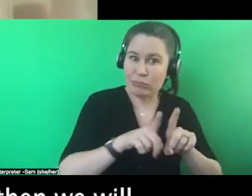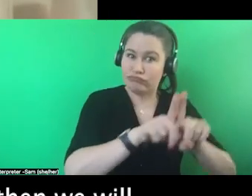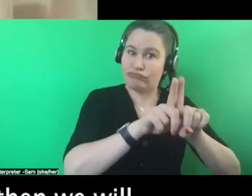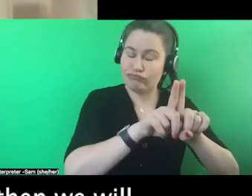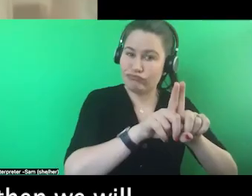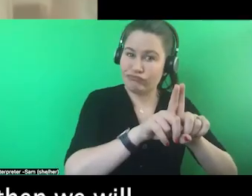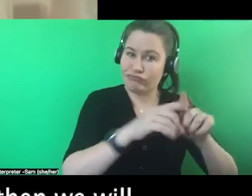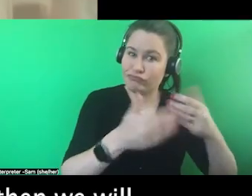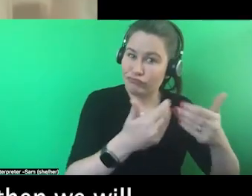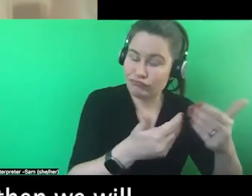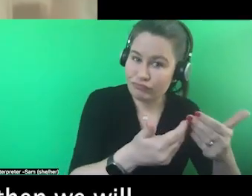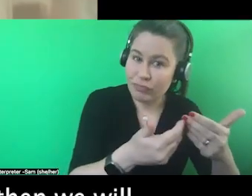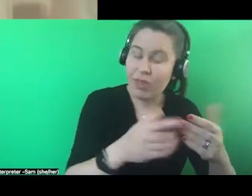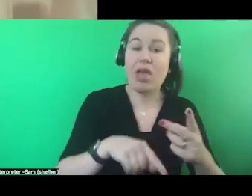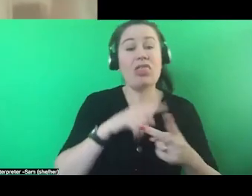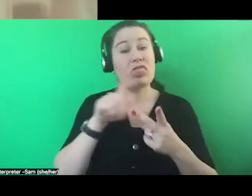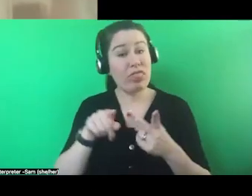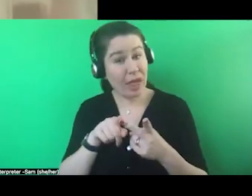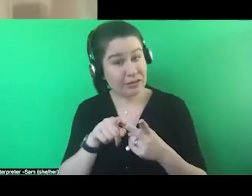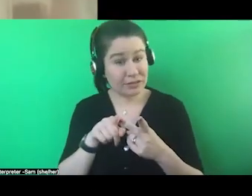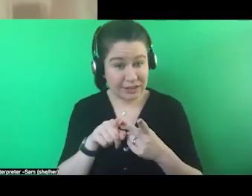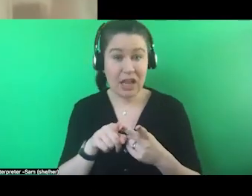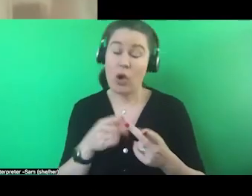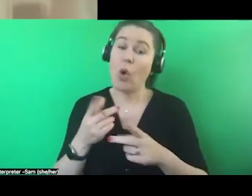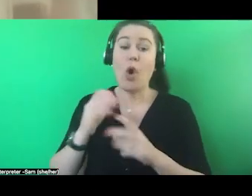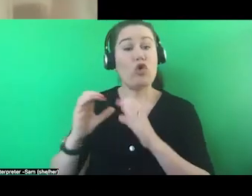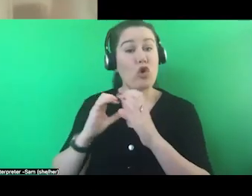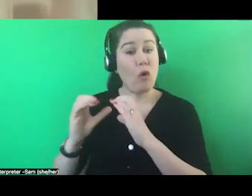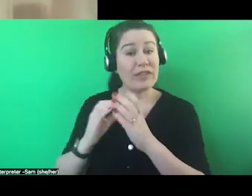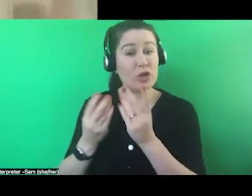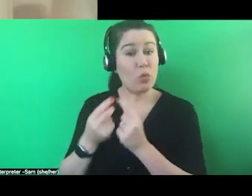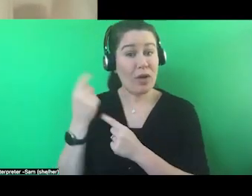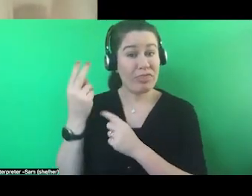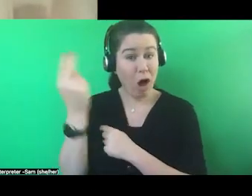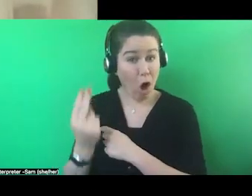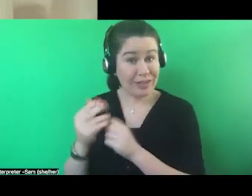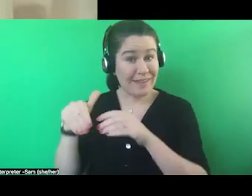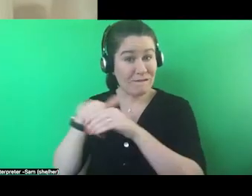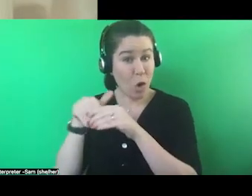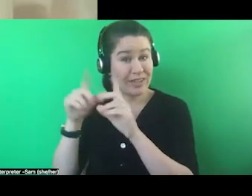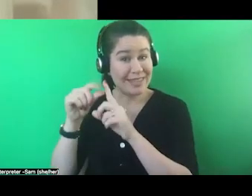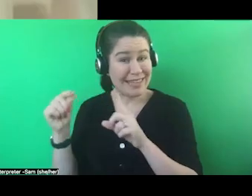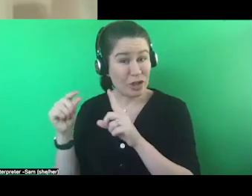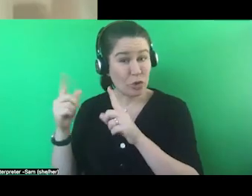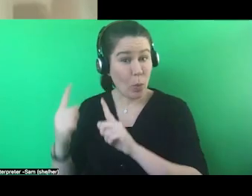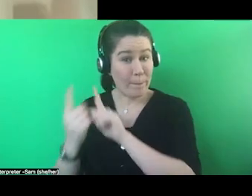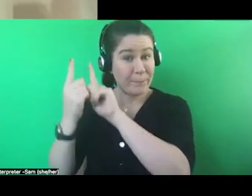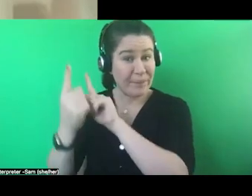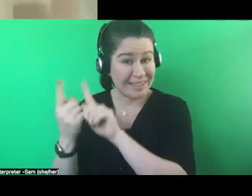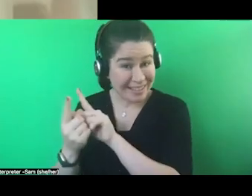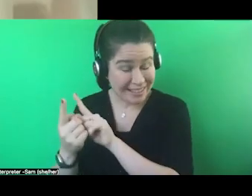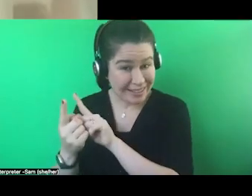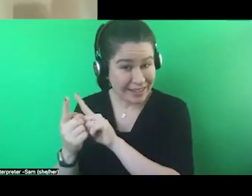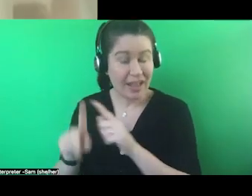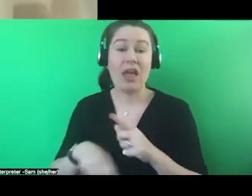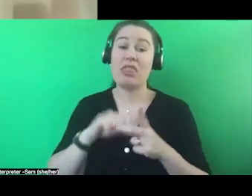and then we will have a conversation with one of the artists involved in the digital residencies. After